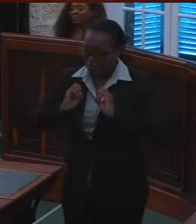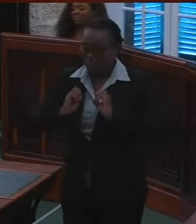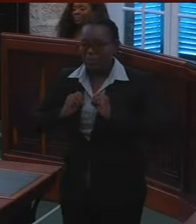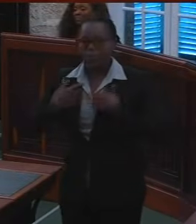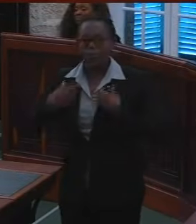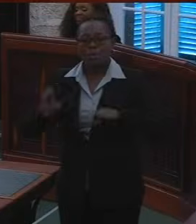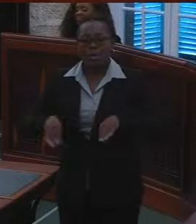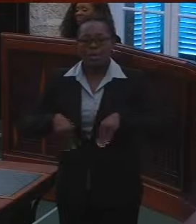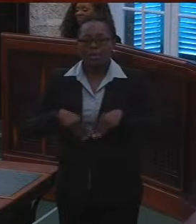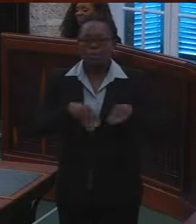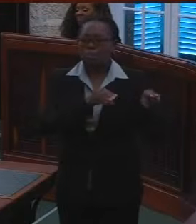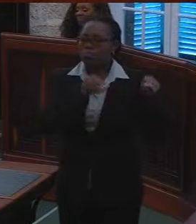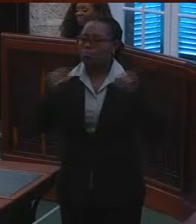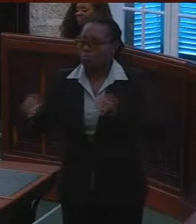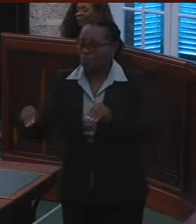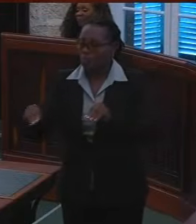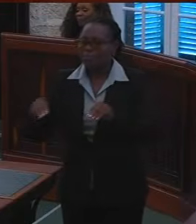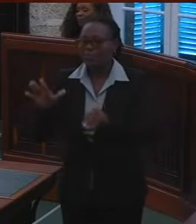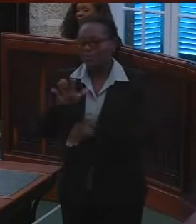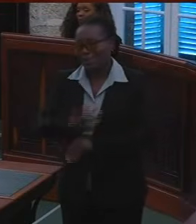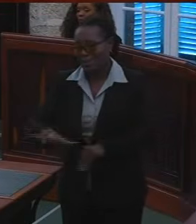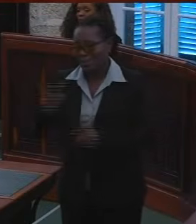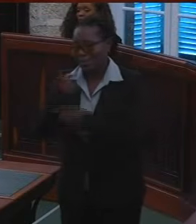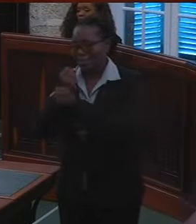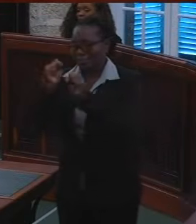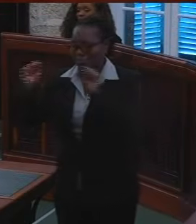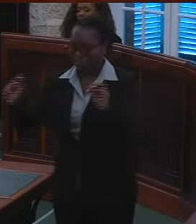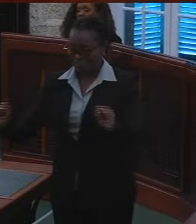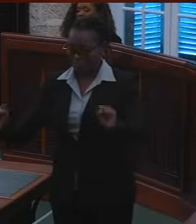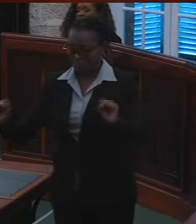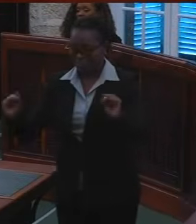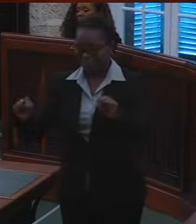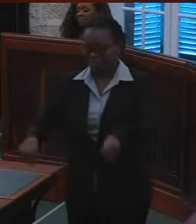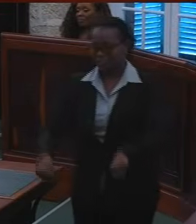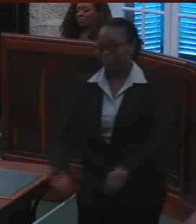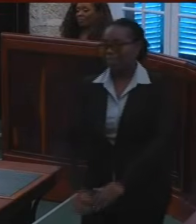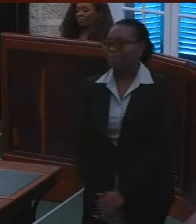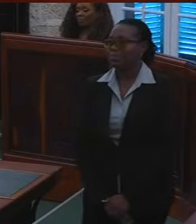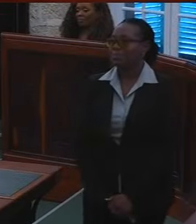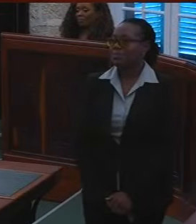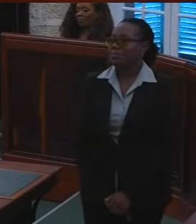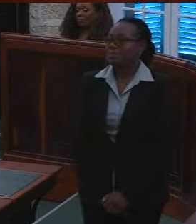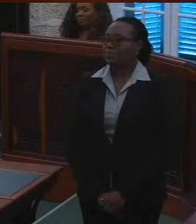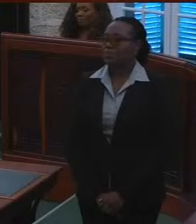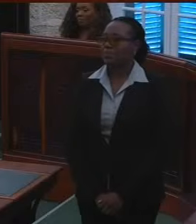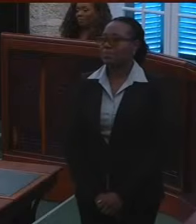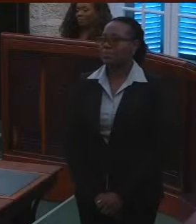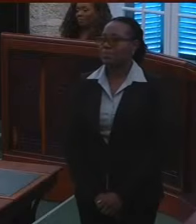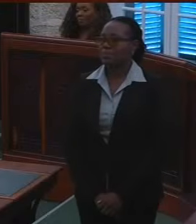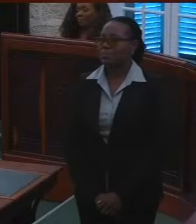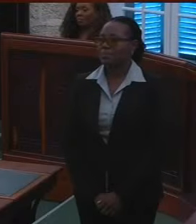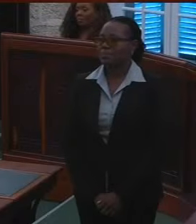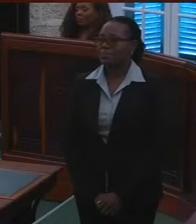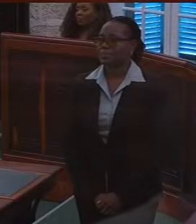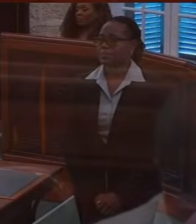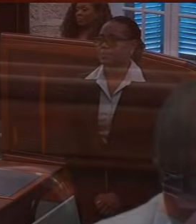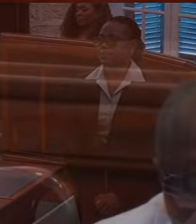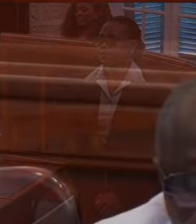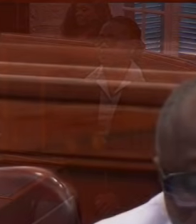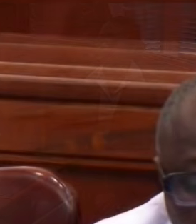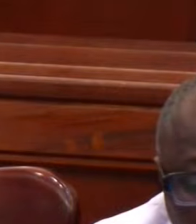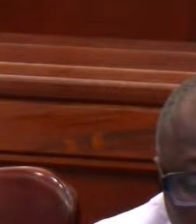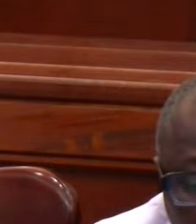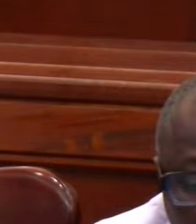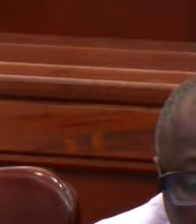think they call it to a place of safety in the bill, Mr. Speaker, sir. It is a very transformative and